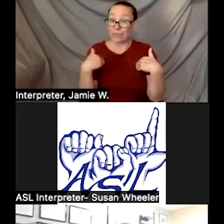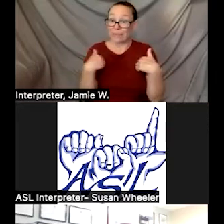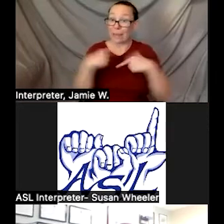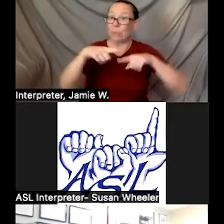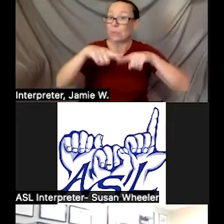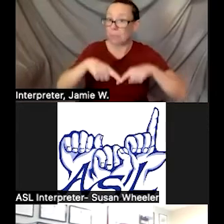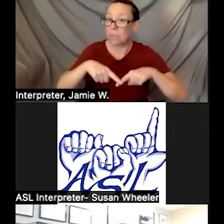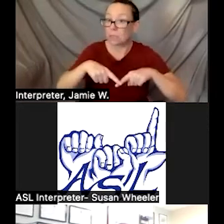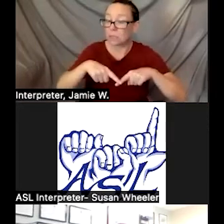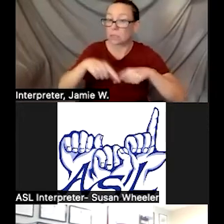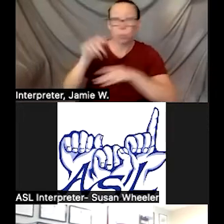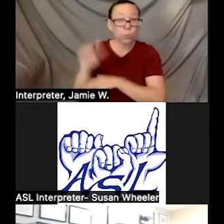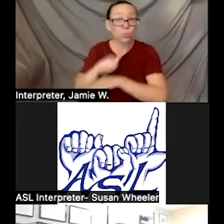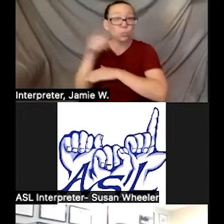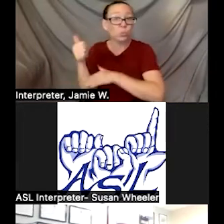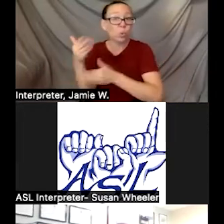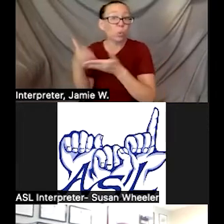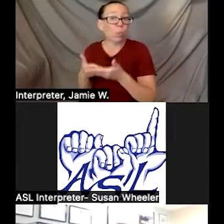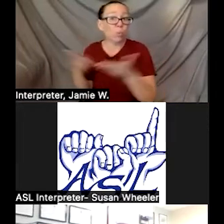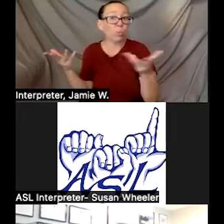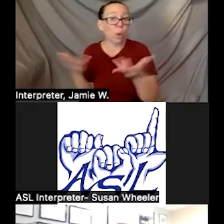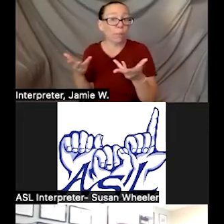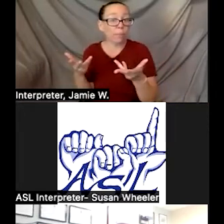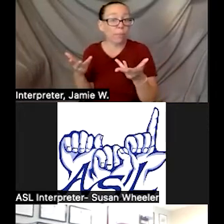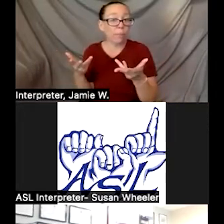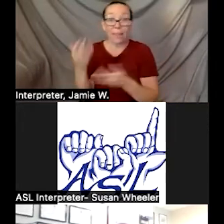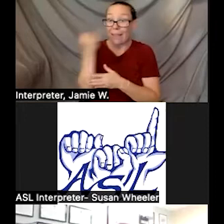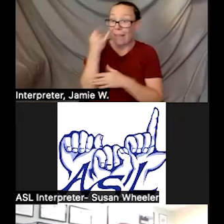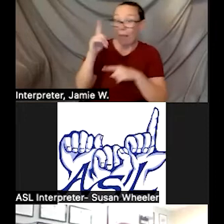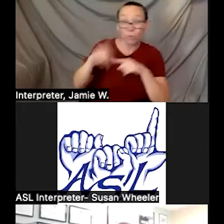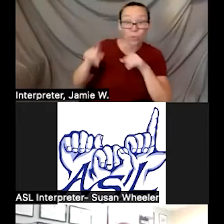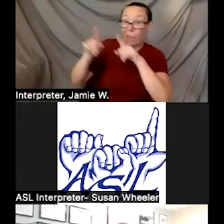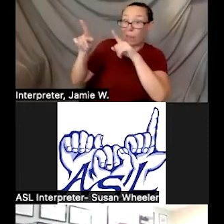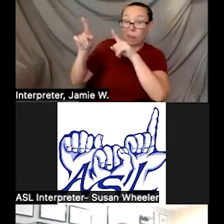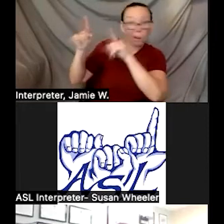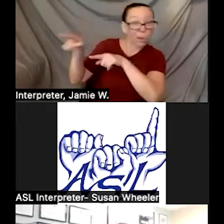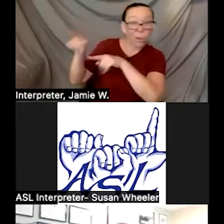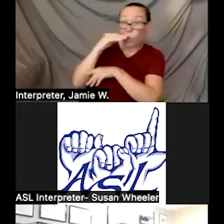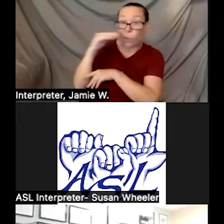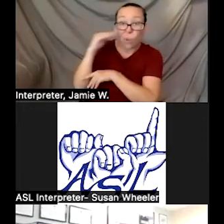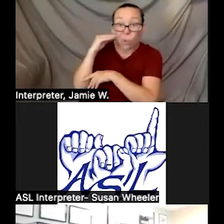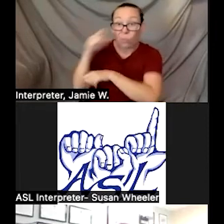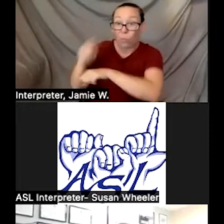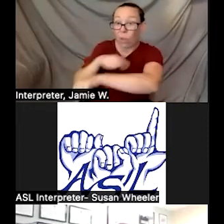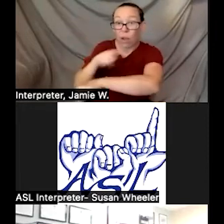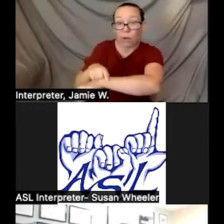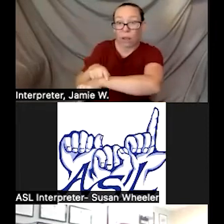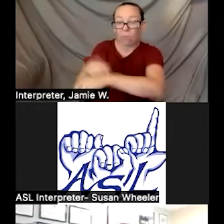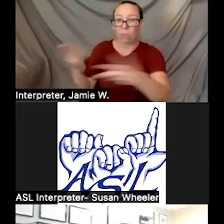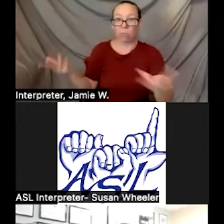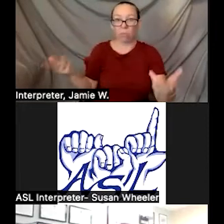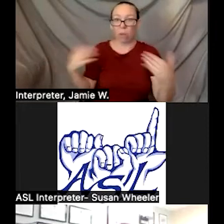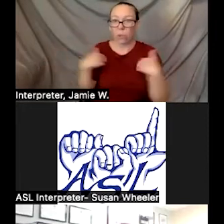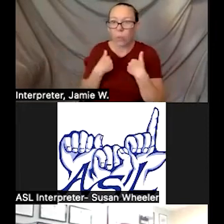think the other part of that too is that if you're unable to get home for a long time, how are your animals going to be able to